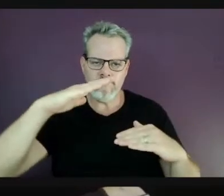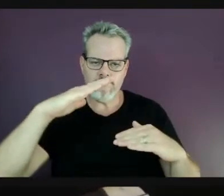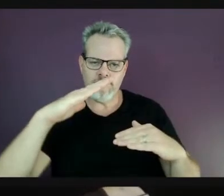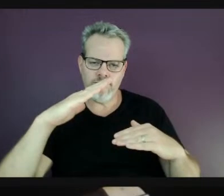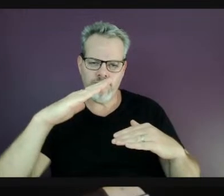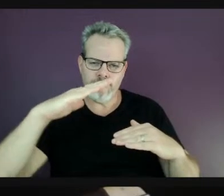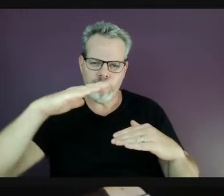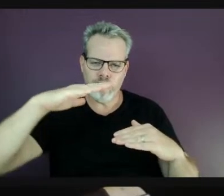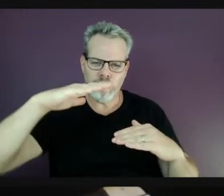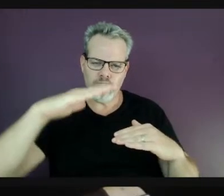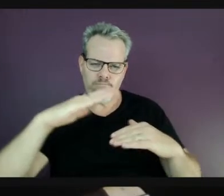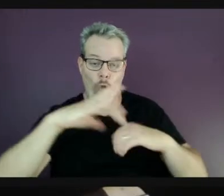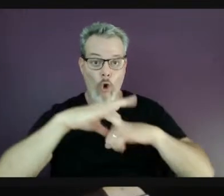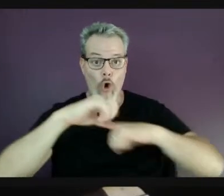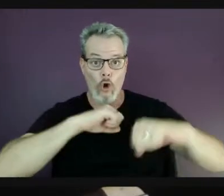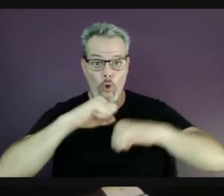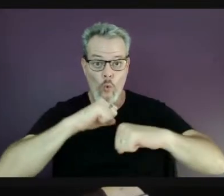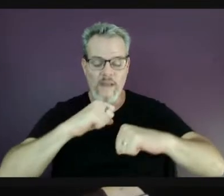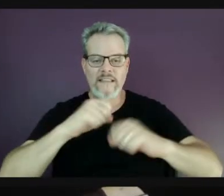earthquakes, about 100 that next day.